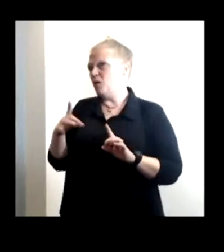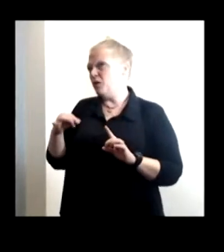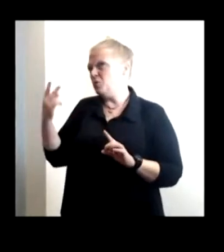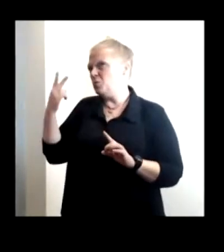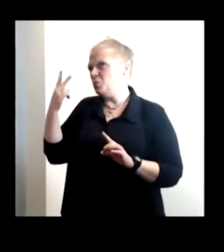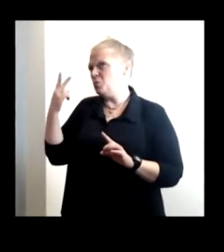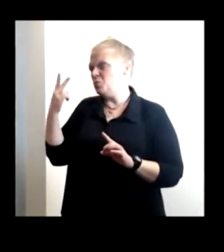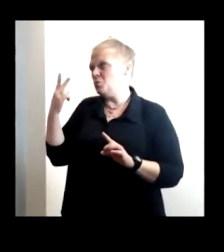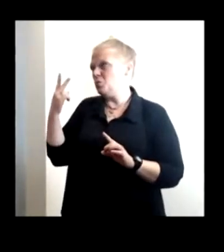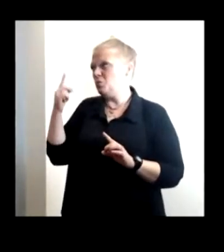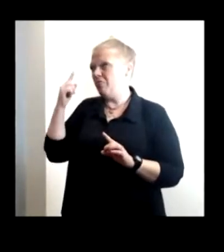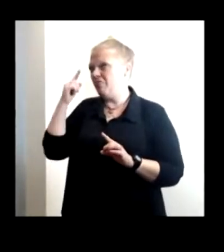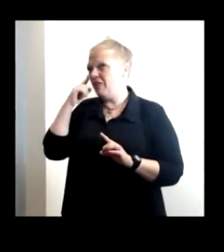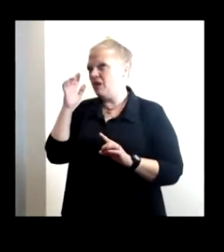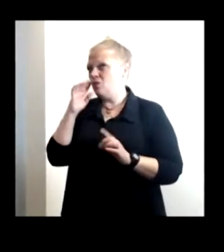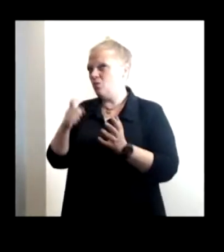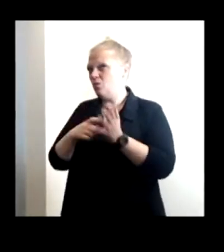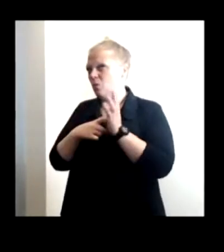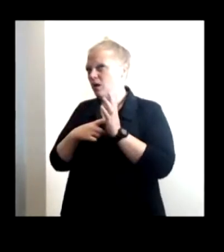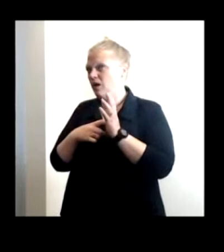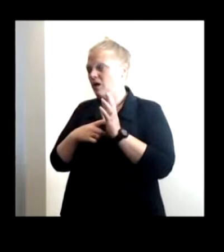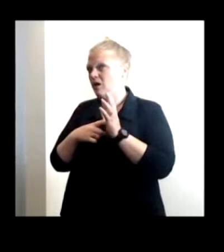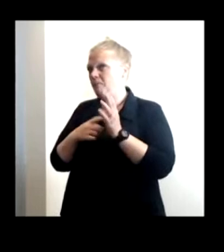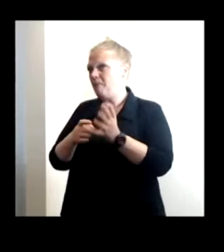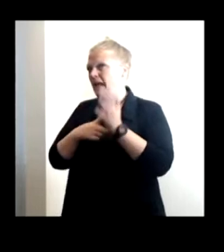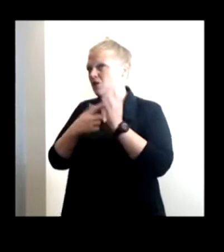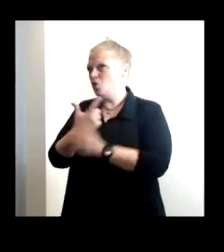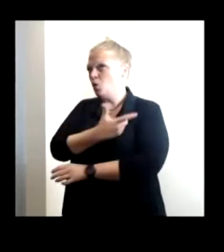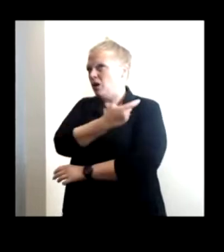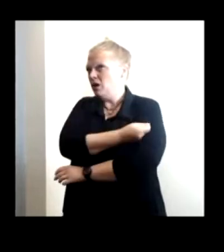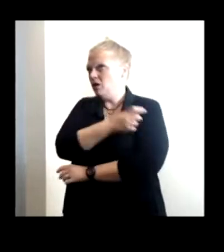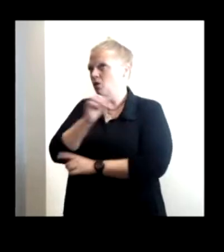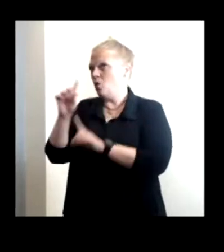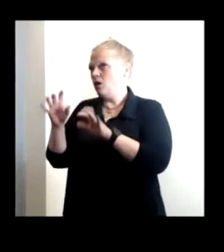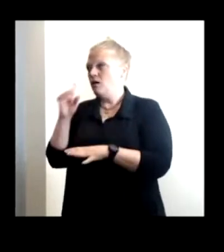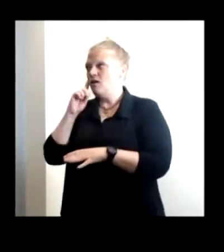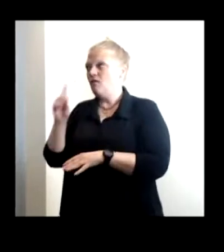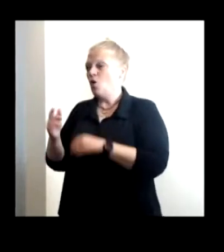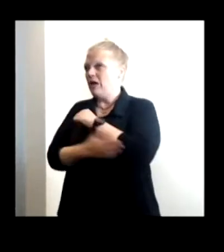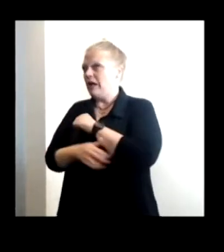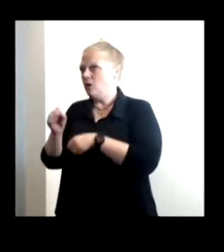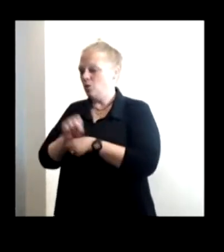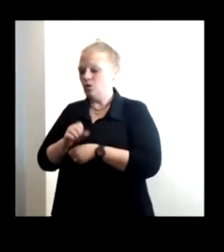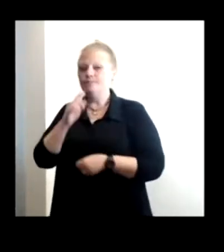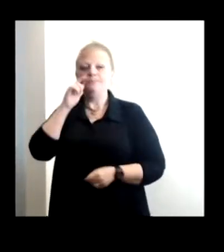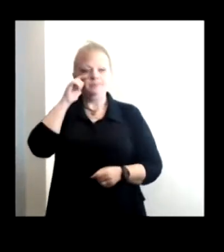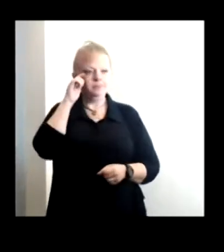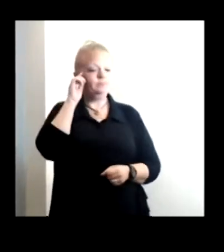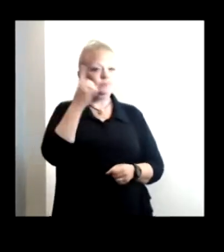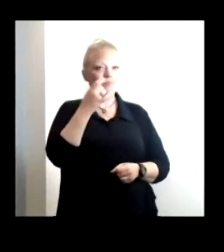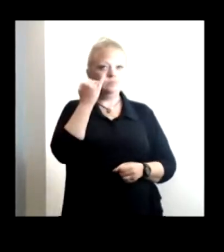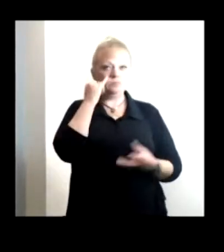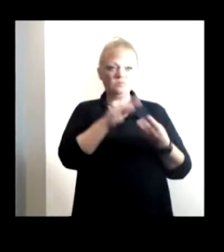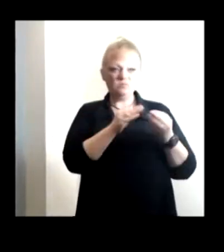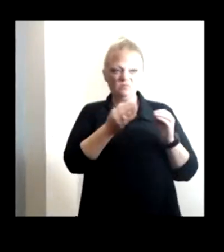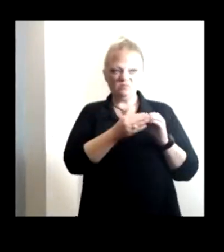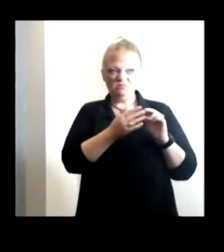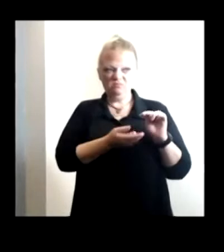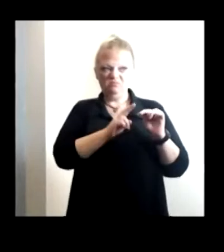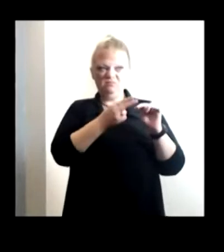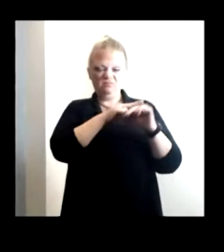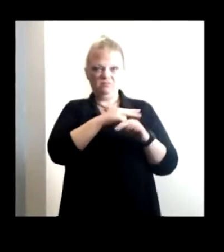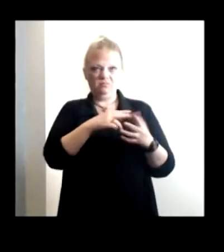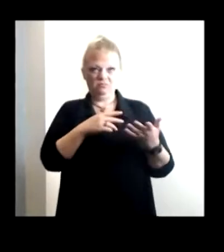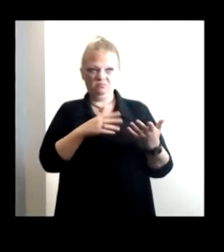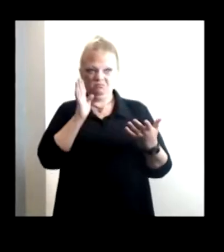yourself requiring mandatory vaccines for testing for county workers? The question is, if the numbers increase, do I expect to see